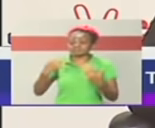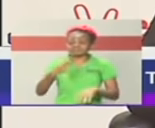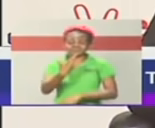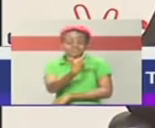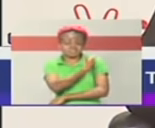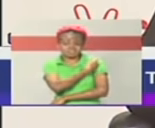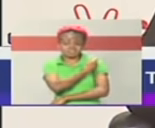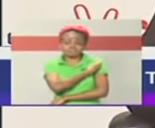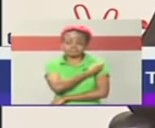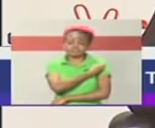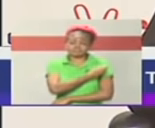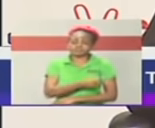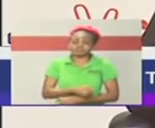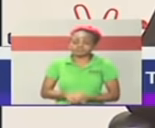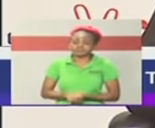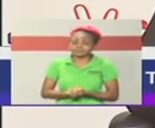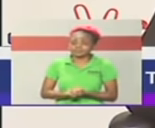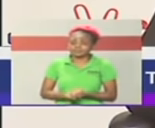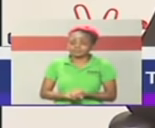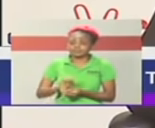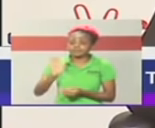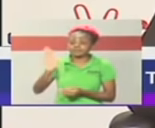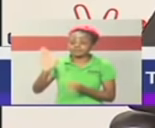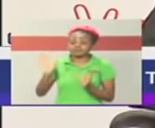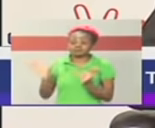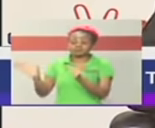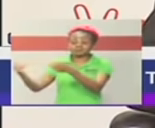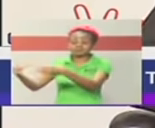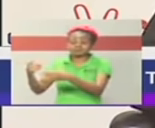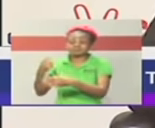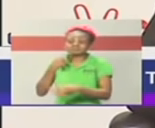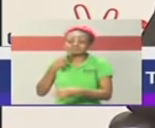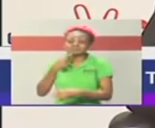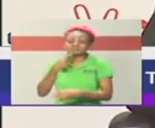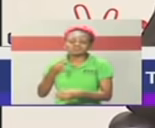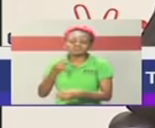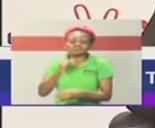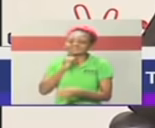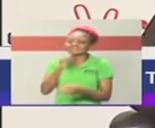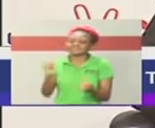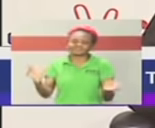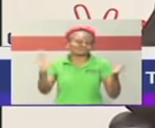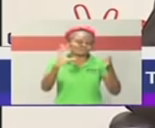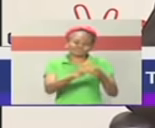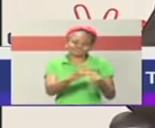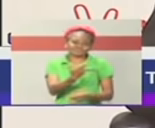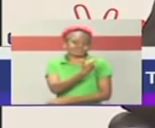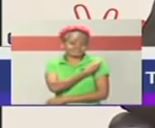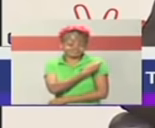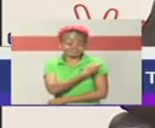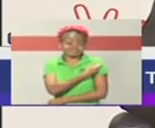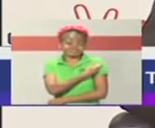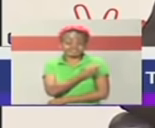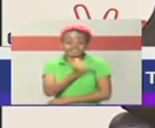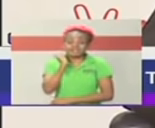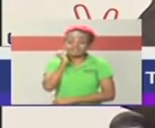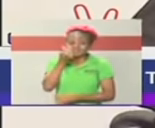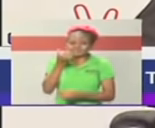their agency categorically said that they do not link the vaccine to menstrual